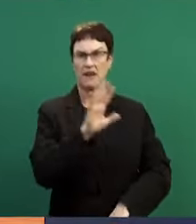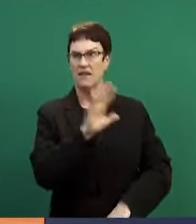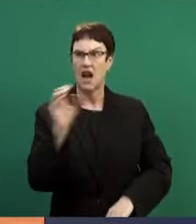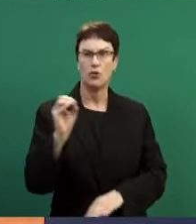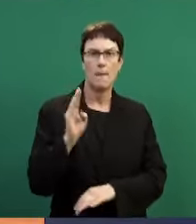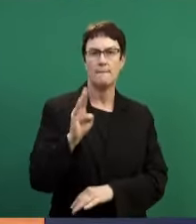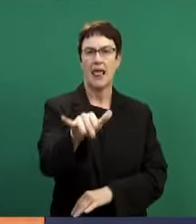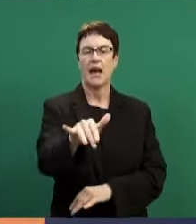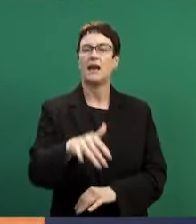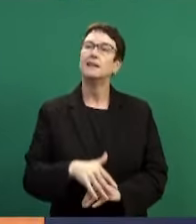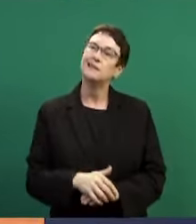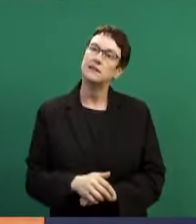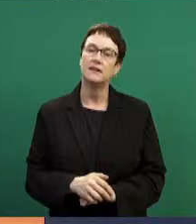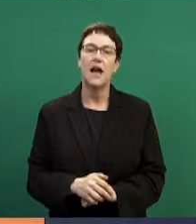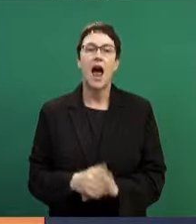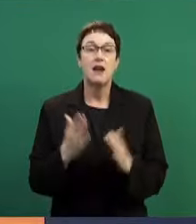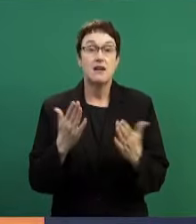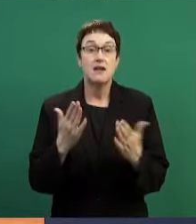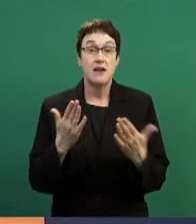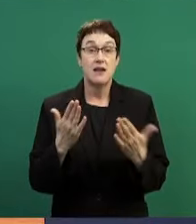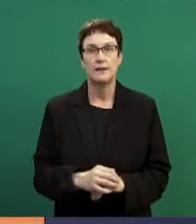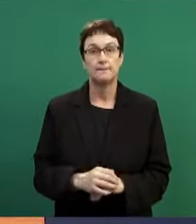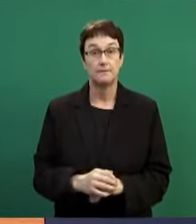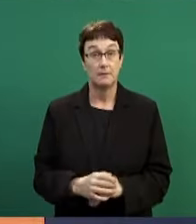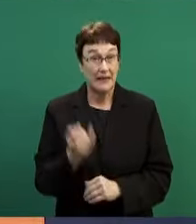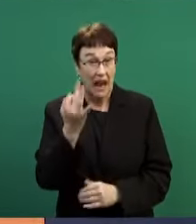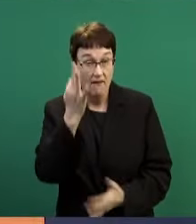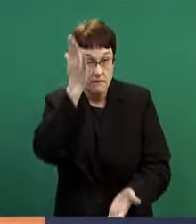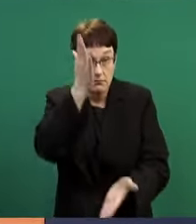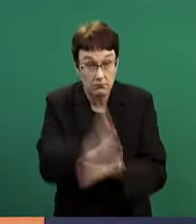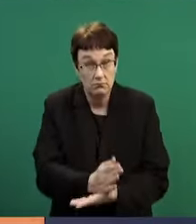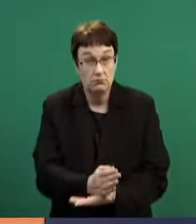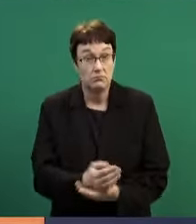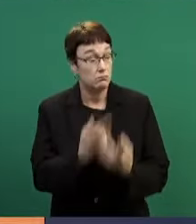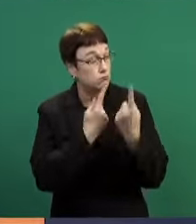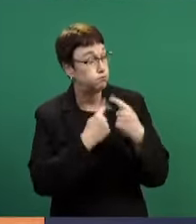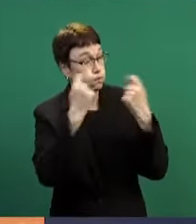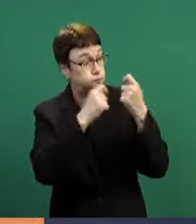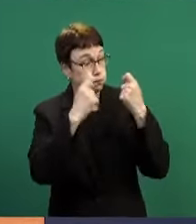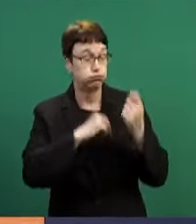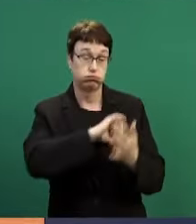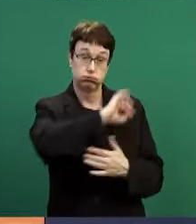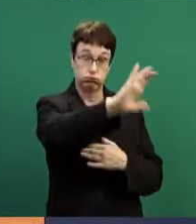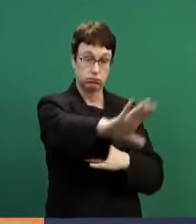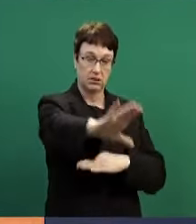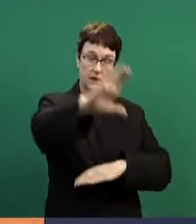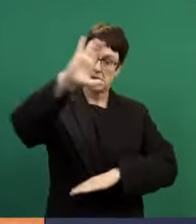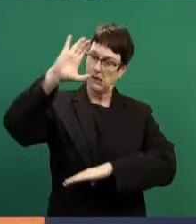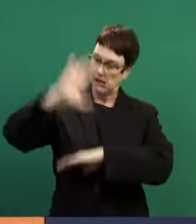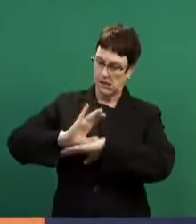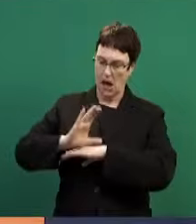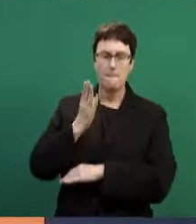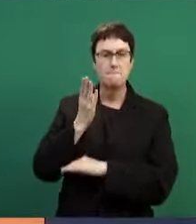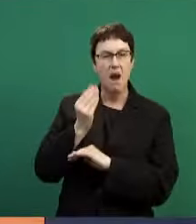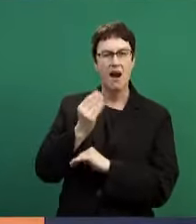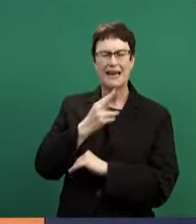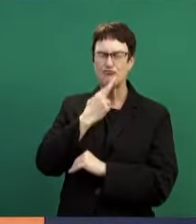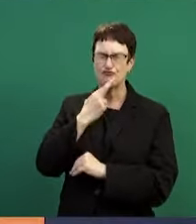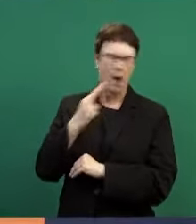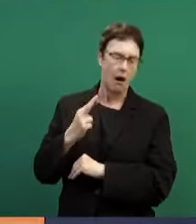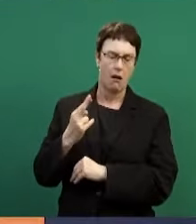If we are to realize that 500 billion and make it into a real profit, for